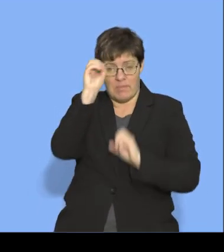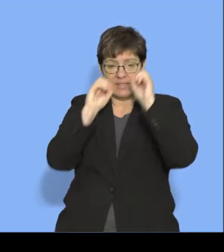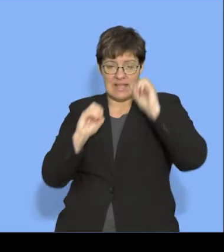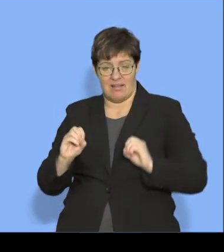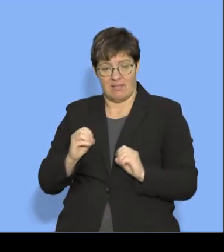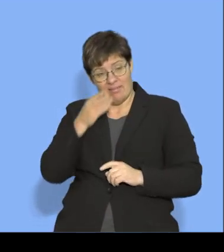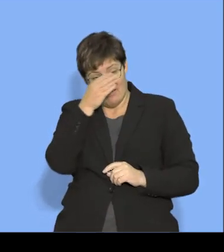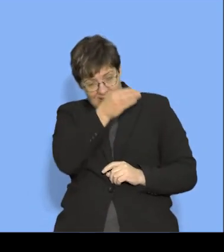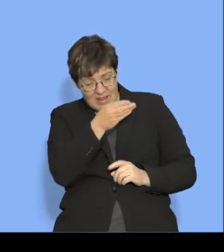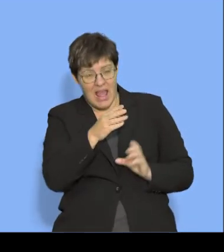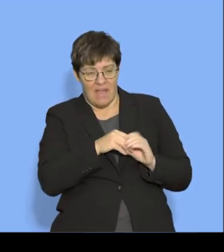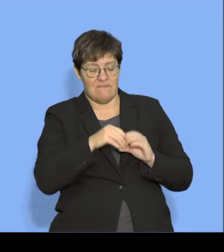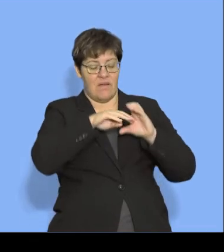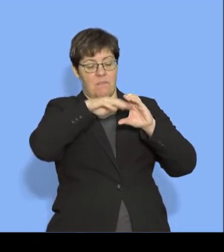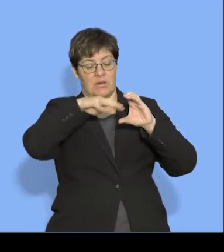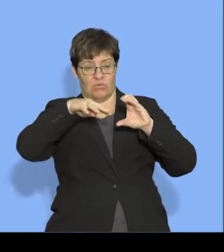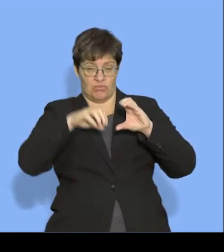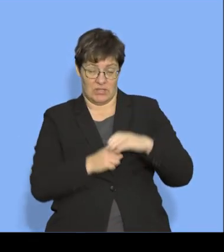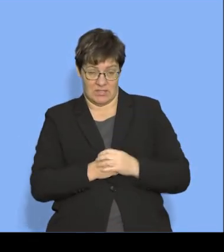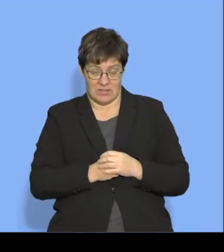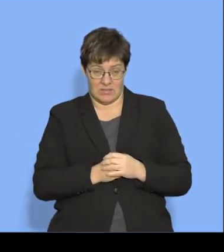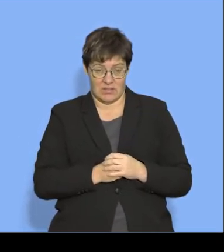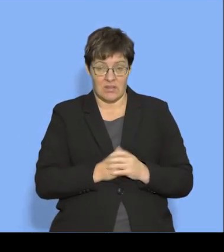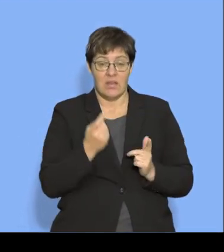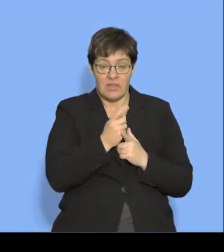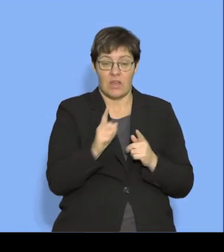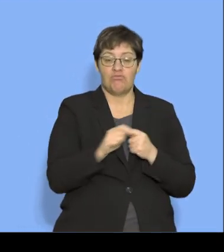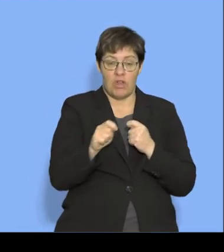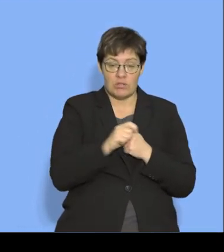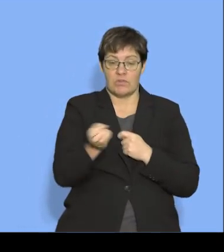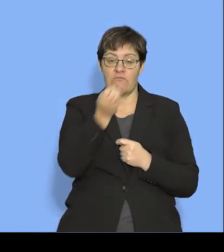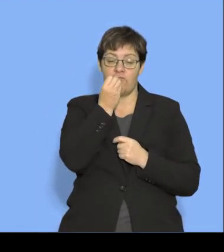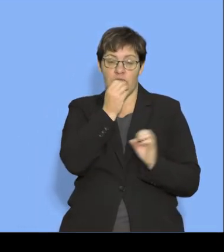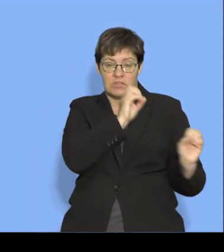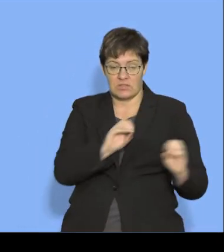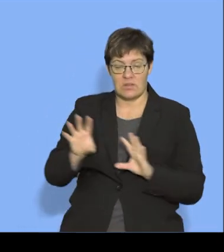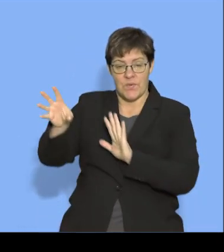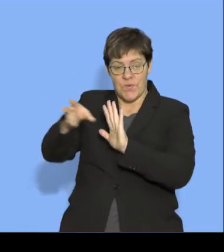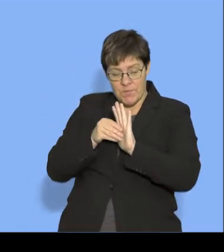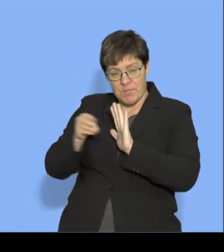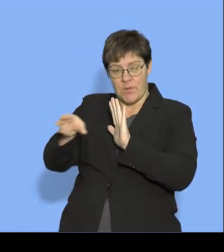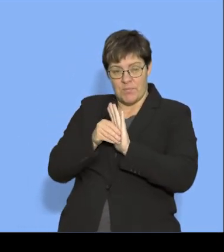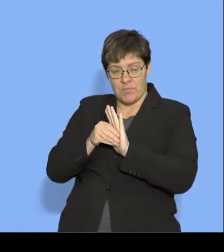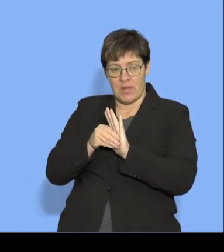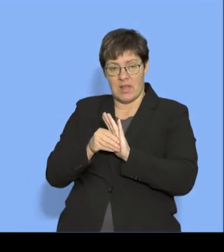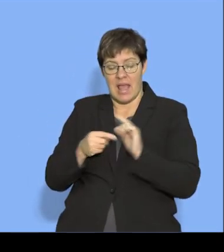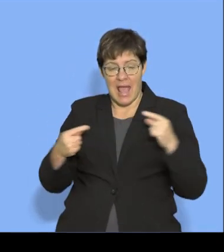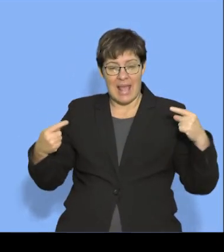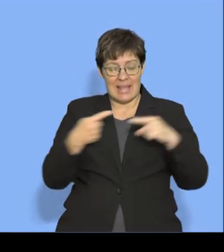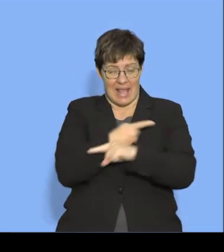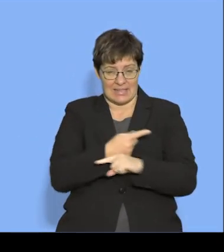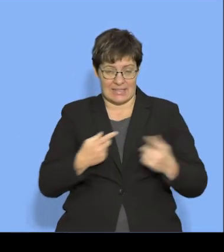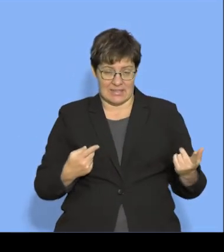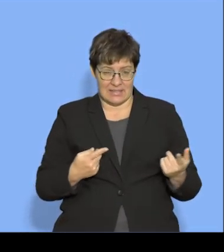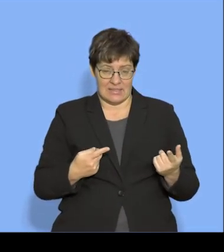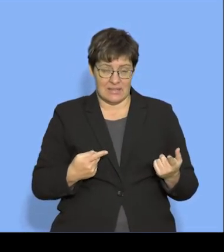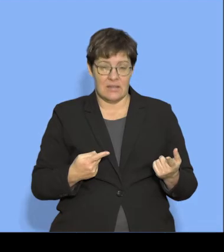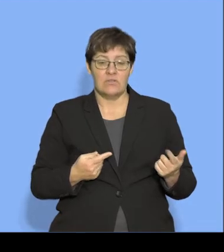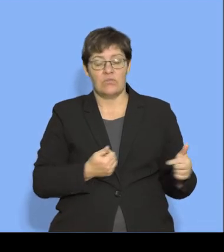cells which contain mitochondria. And this transports the nutrients, are absorbed against the concentration